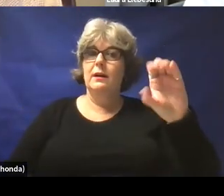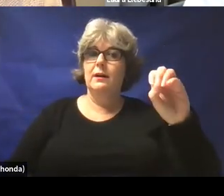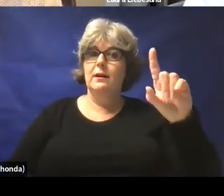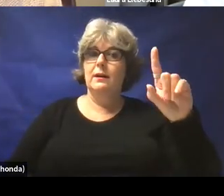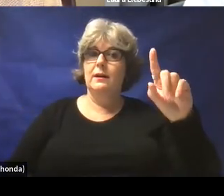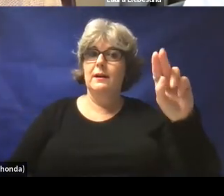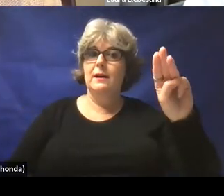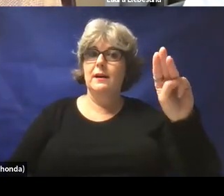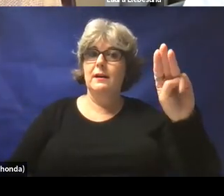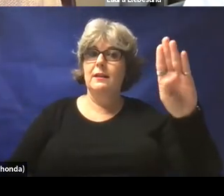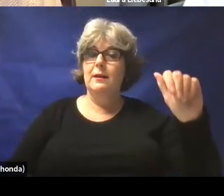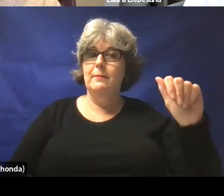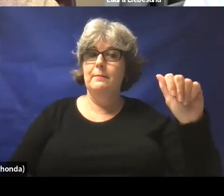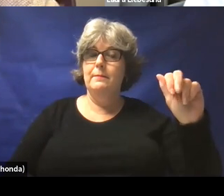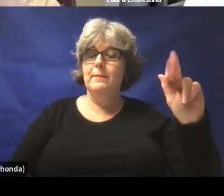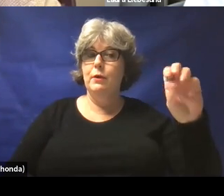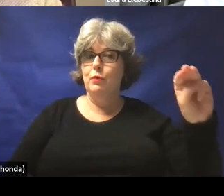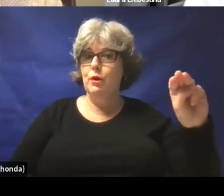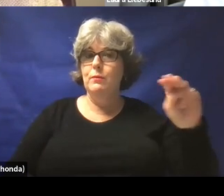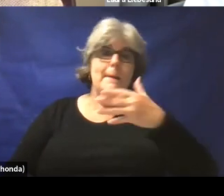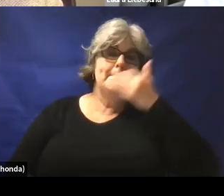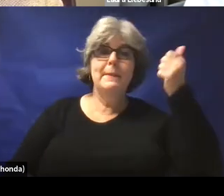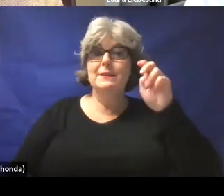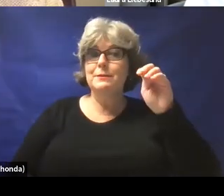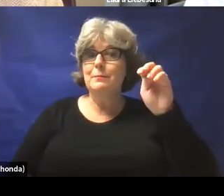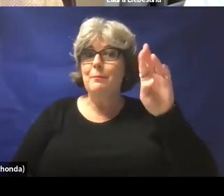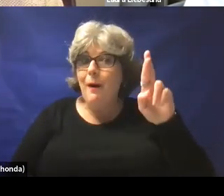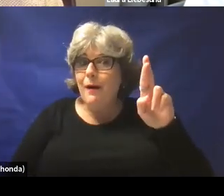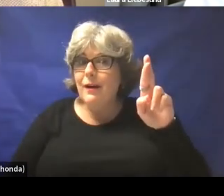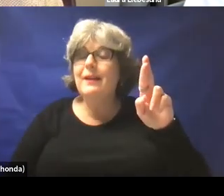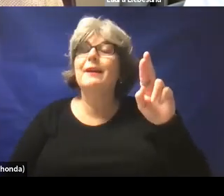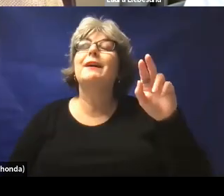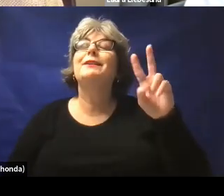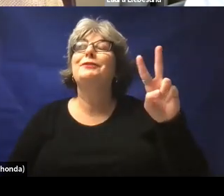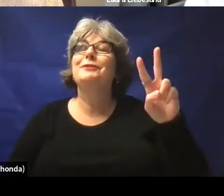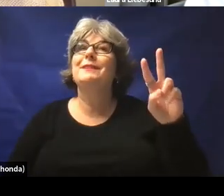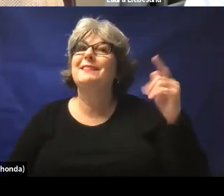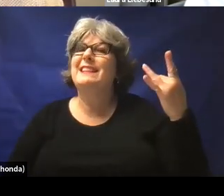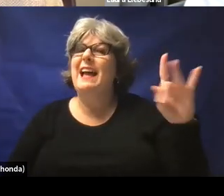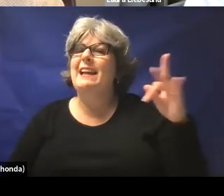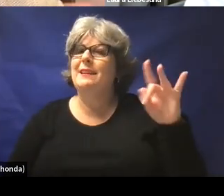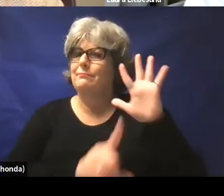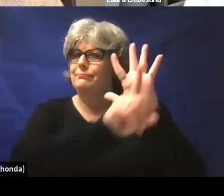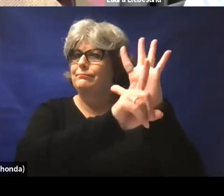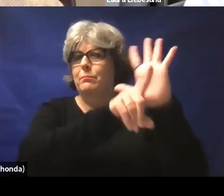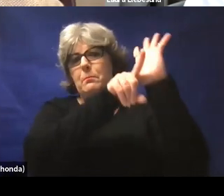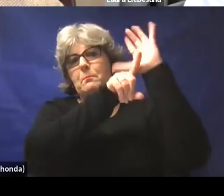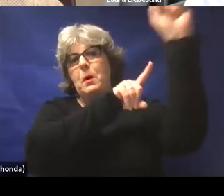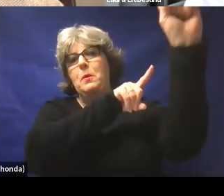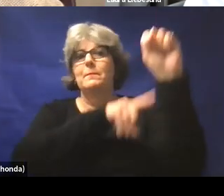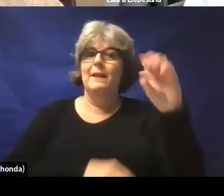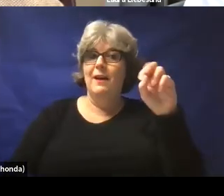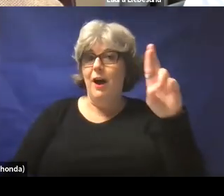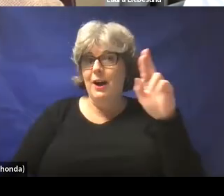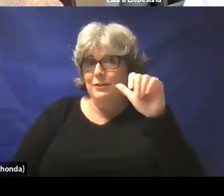would win Best Bar in America in 2018 at Tales of the Cocktail, which is pretty much the Academy Awards, the Oscars